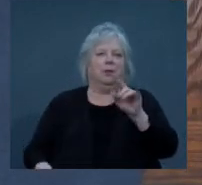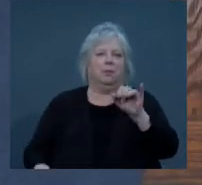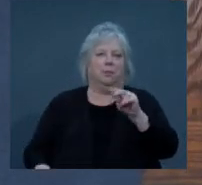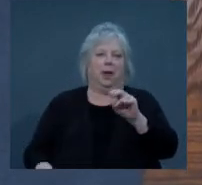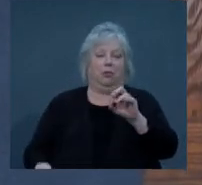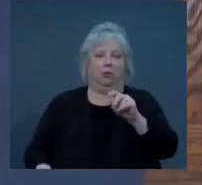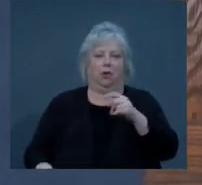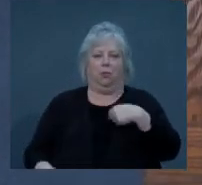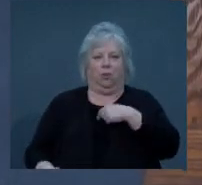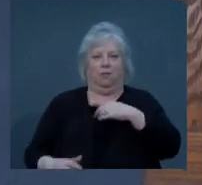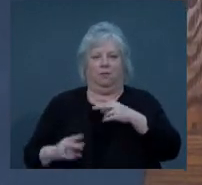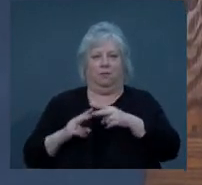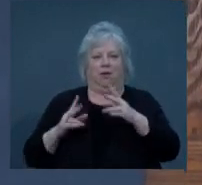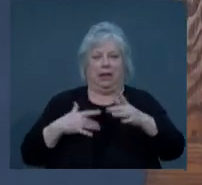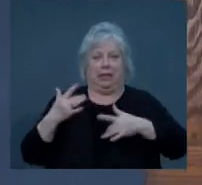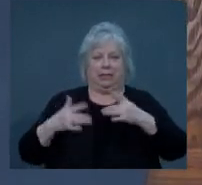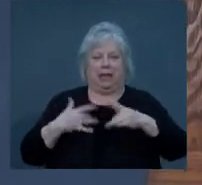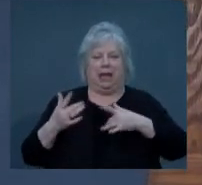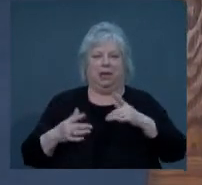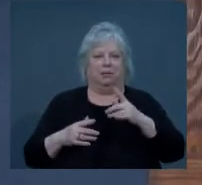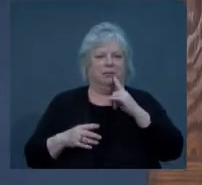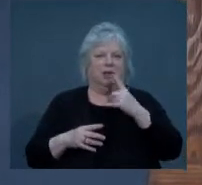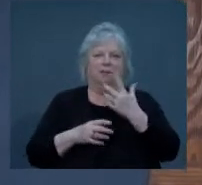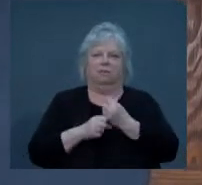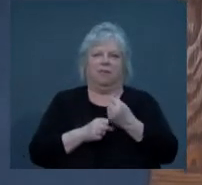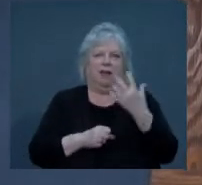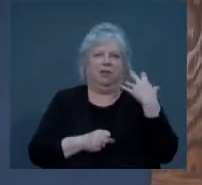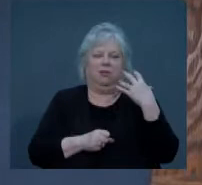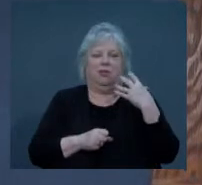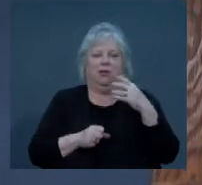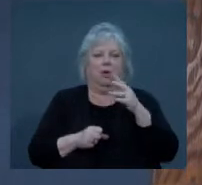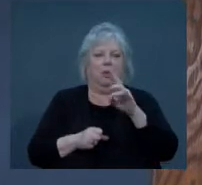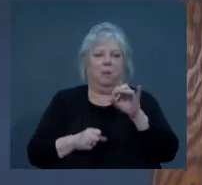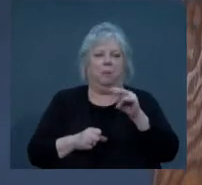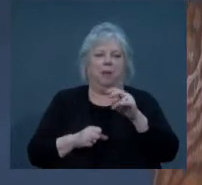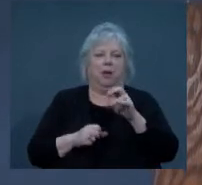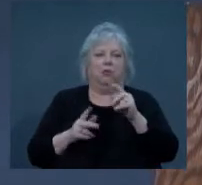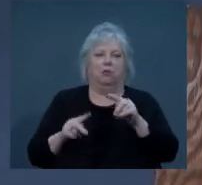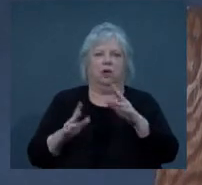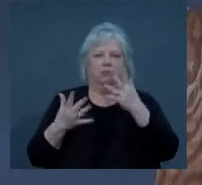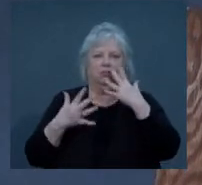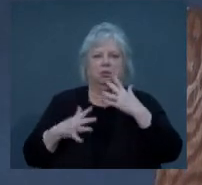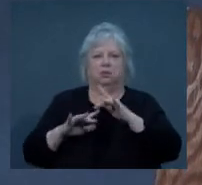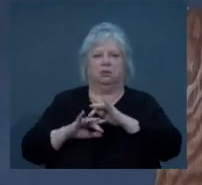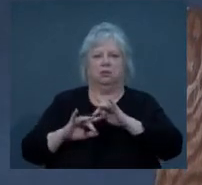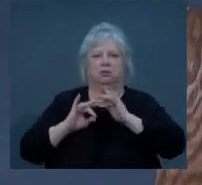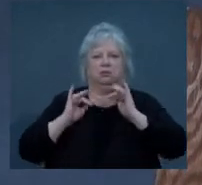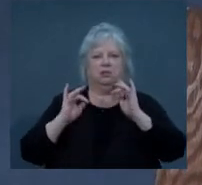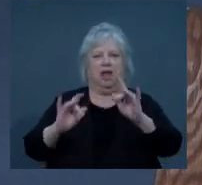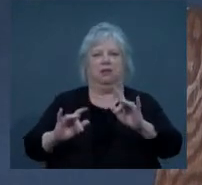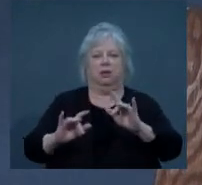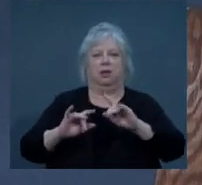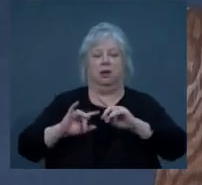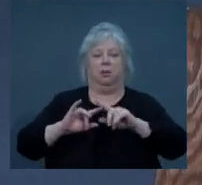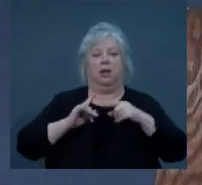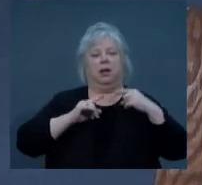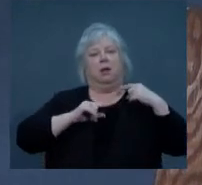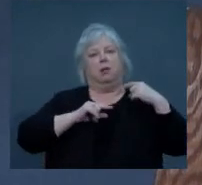long ago that Main Street was desolate. Even 5 years ago, if you looked at what was happening on Main Street and were to fast forward to